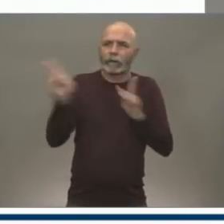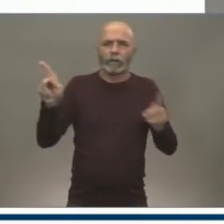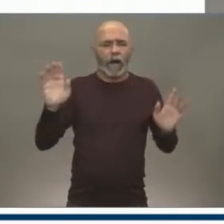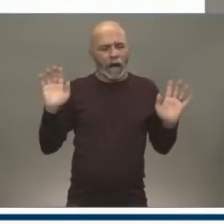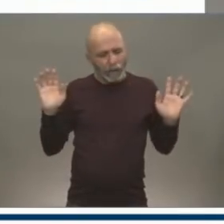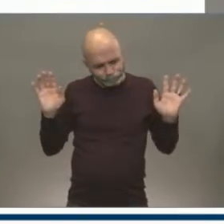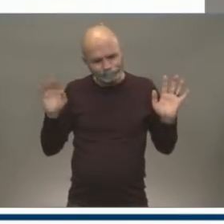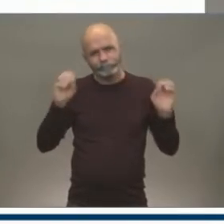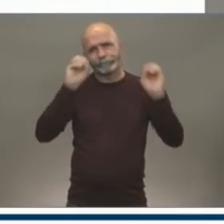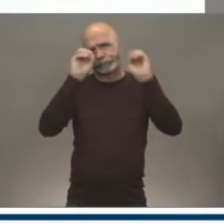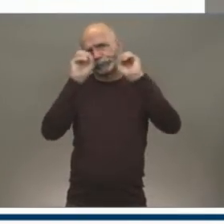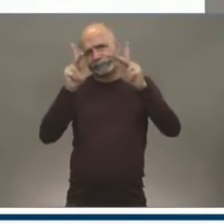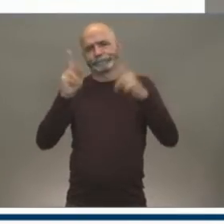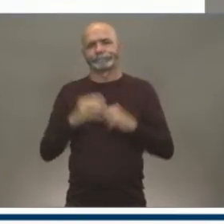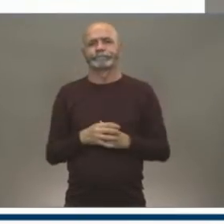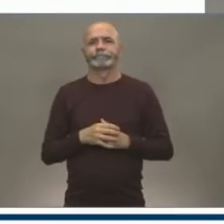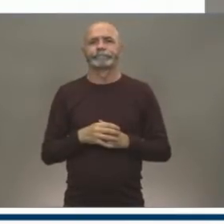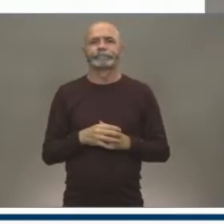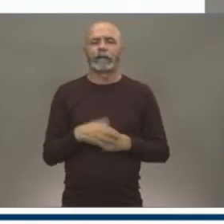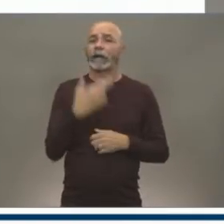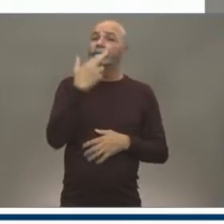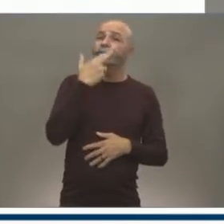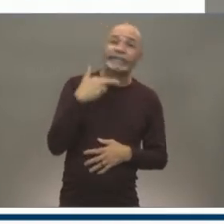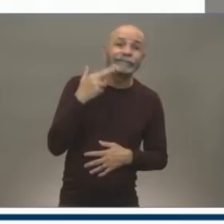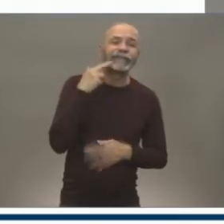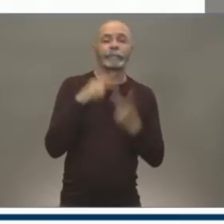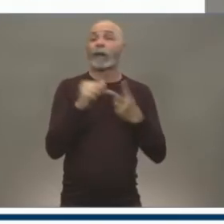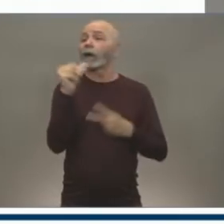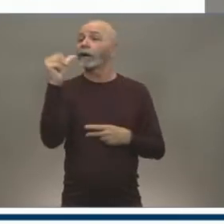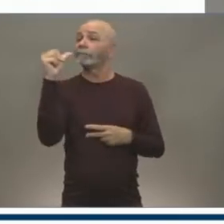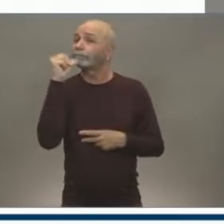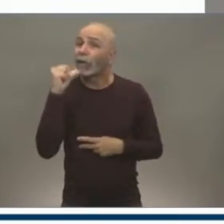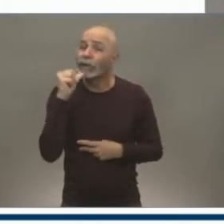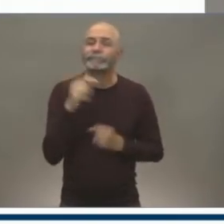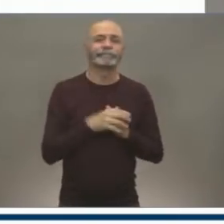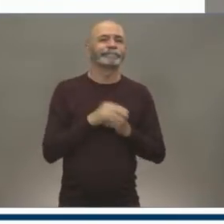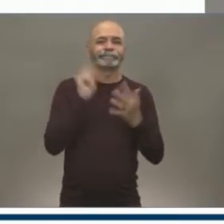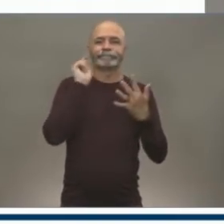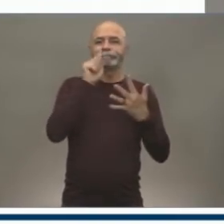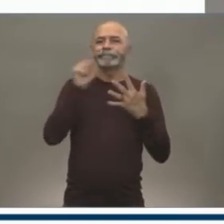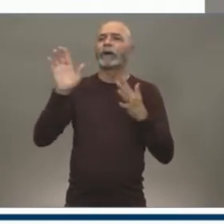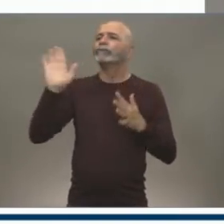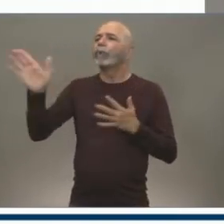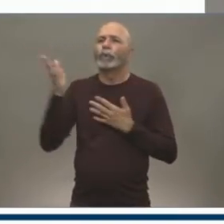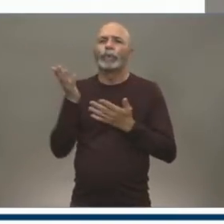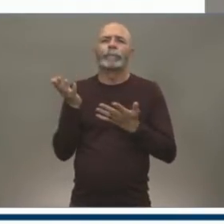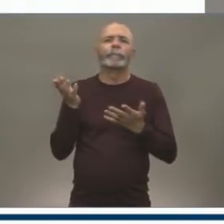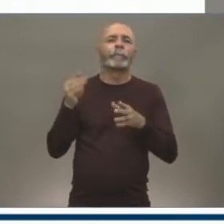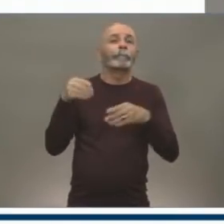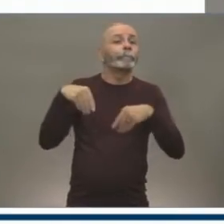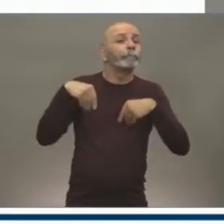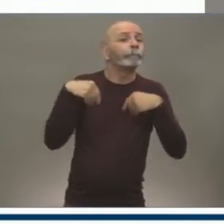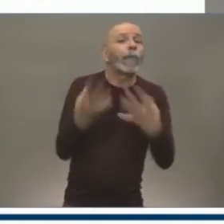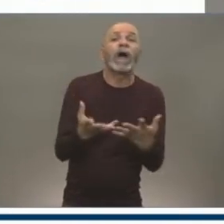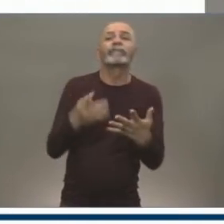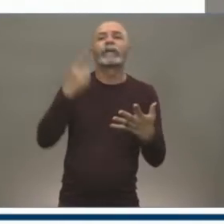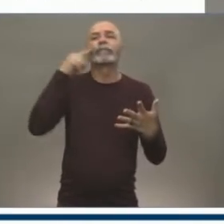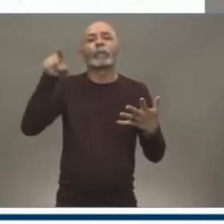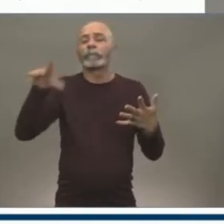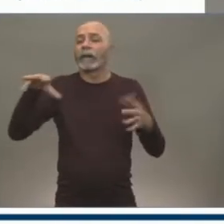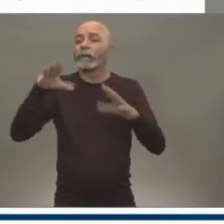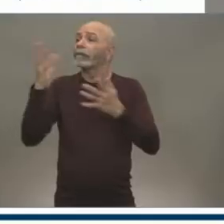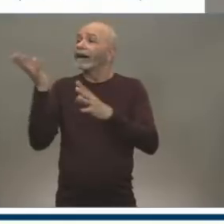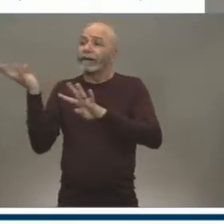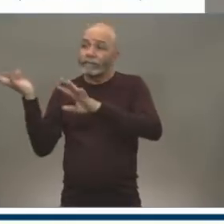safe. To the restaurant and bar owners, we again asked you to pivot your service to only takeout and delivery, and you did